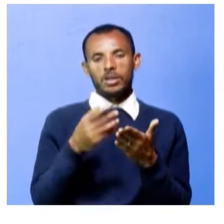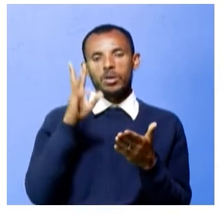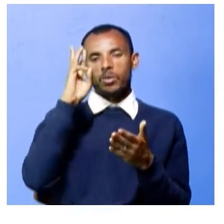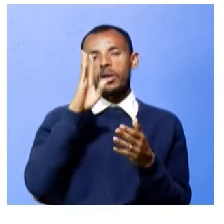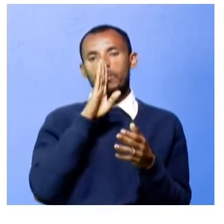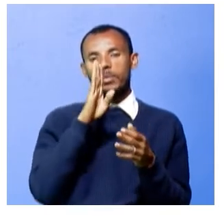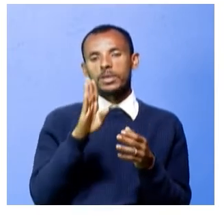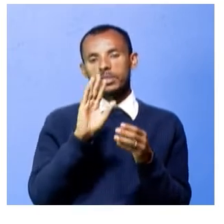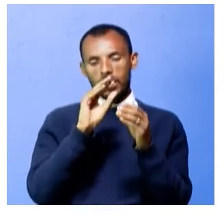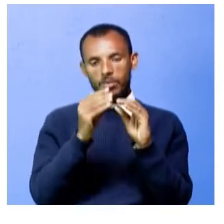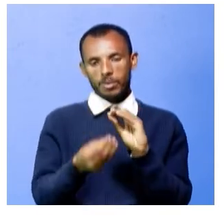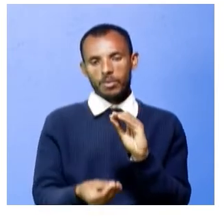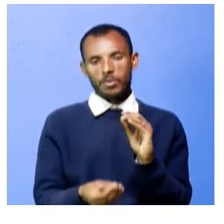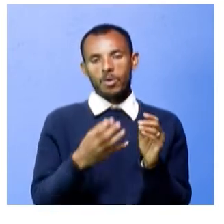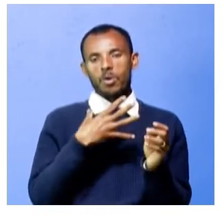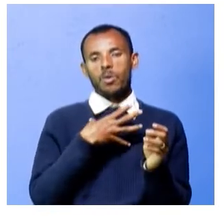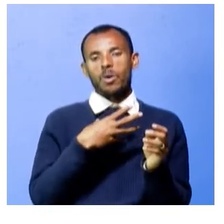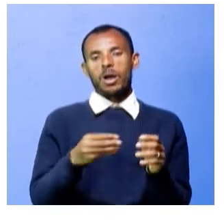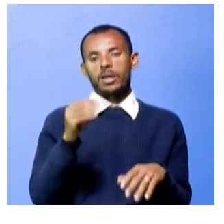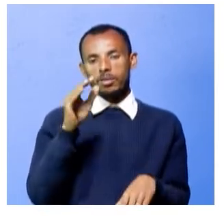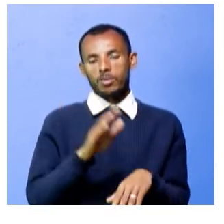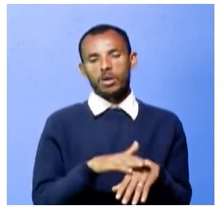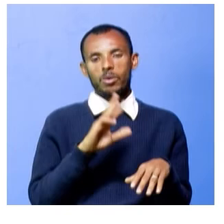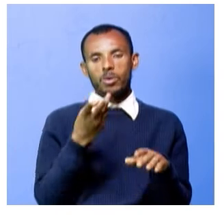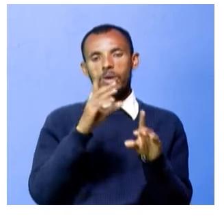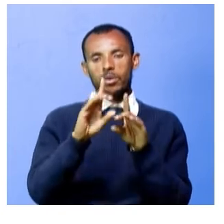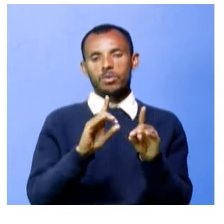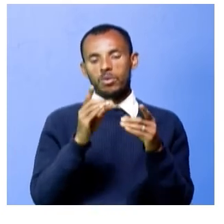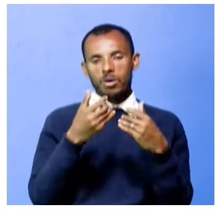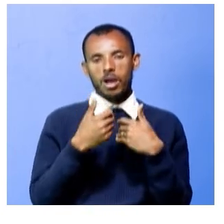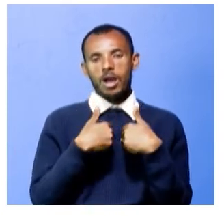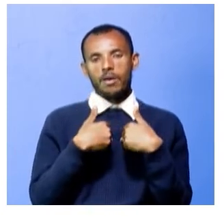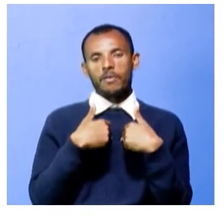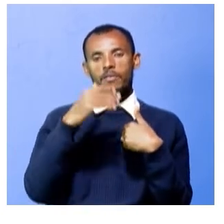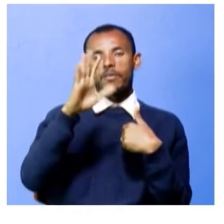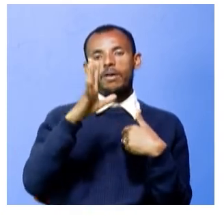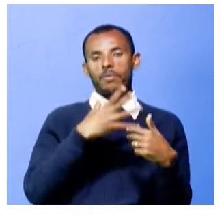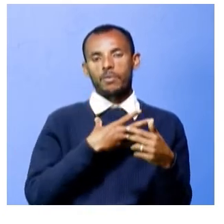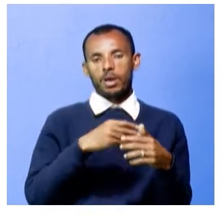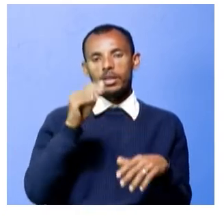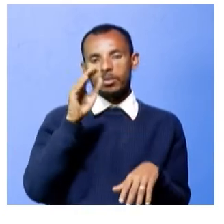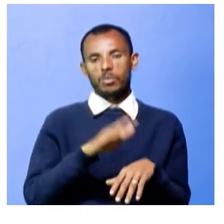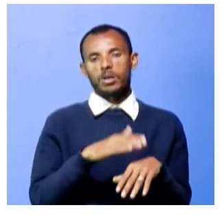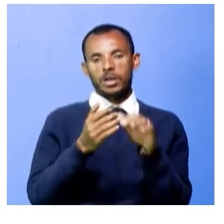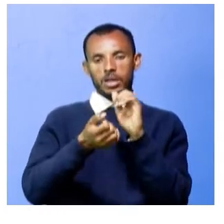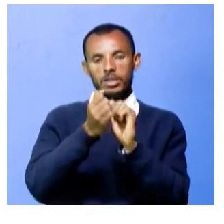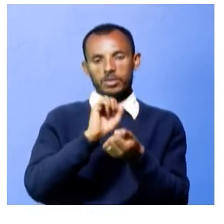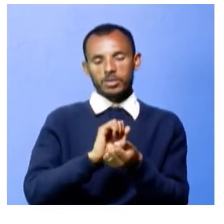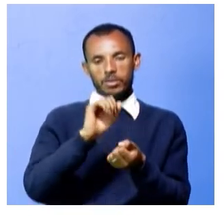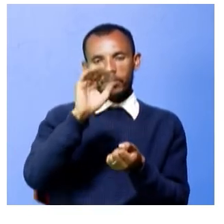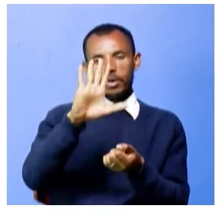be the number of white balls. So we do have 5 white ball. So you can substitute 5